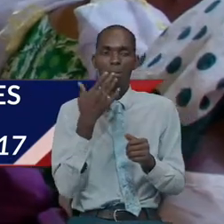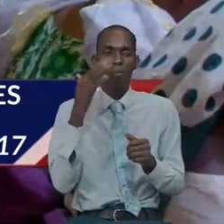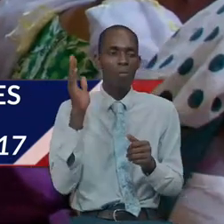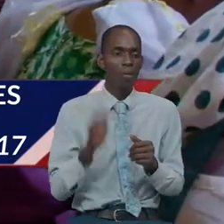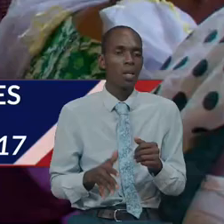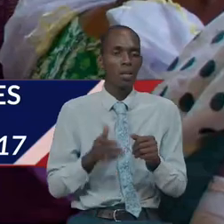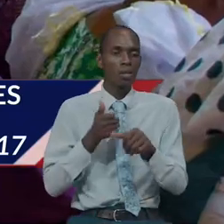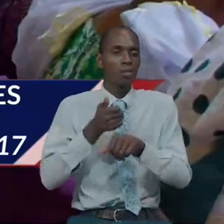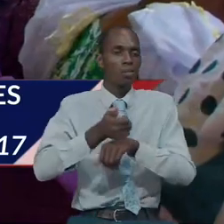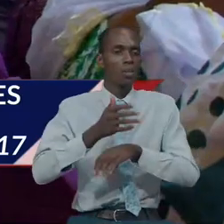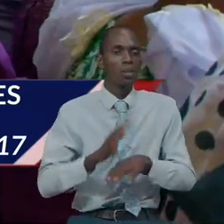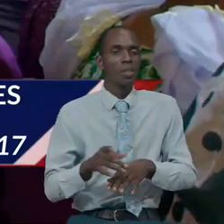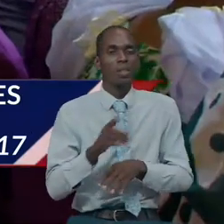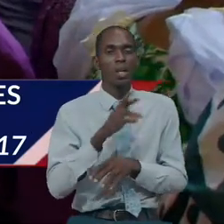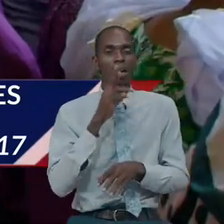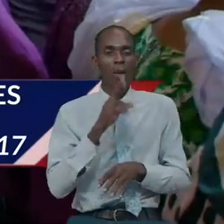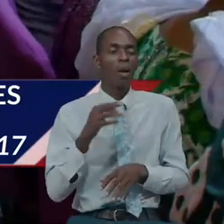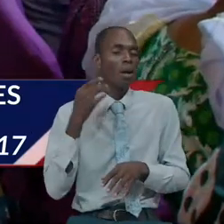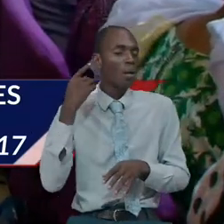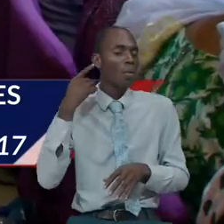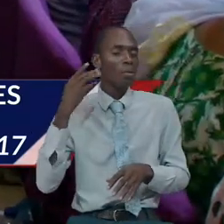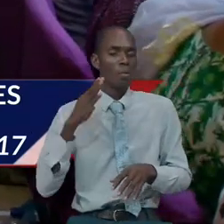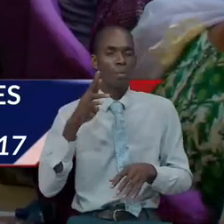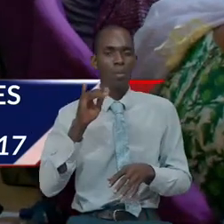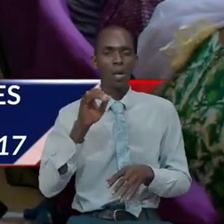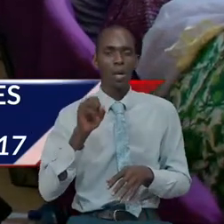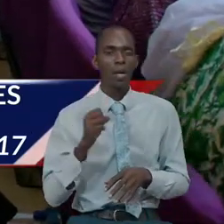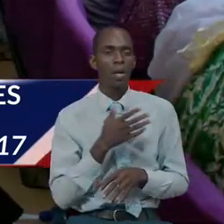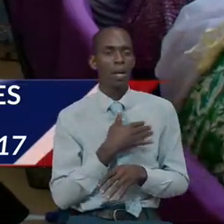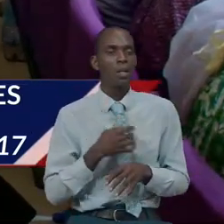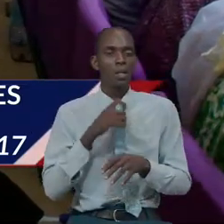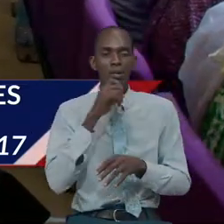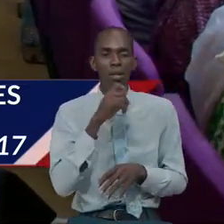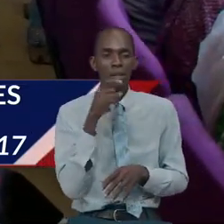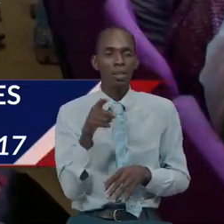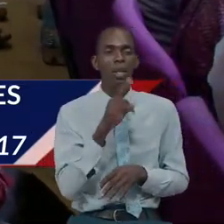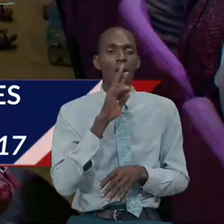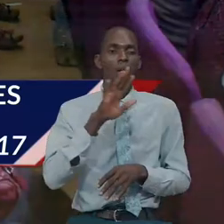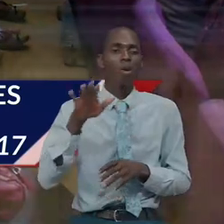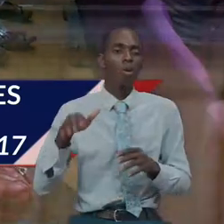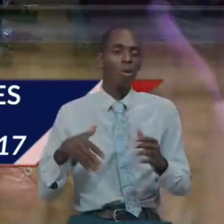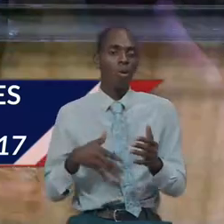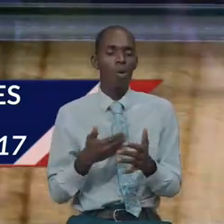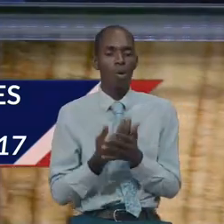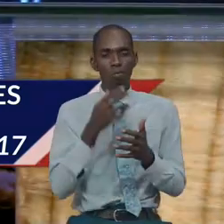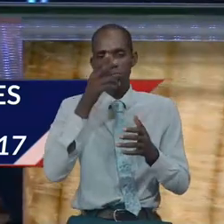and iron. They are all corrupters. Now, the prophet was not praising them. He was